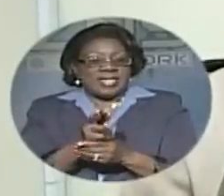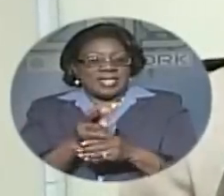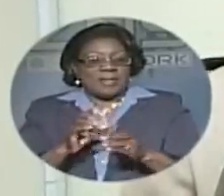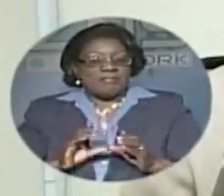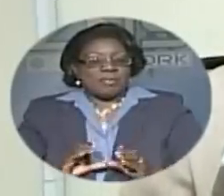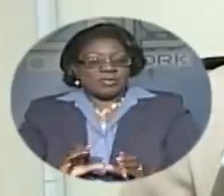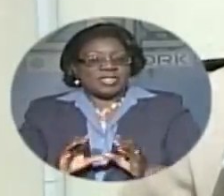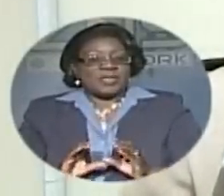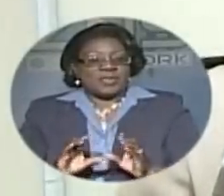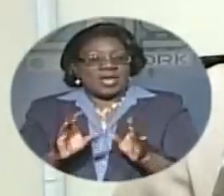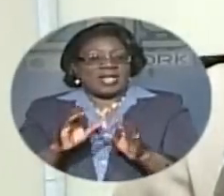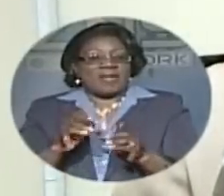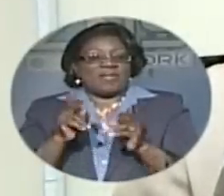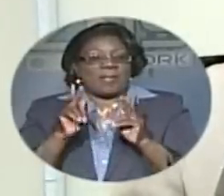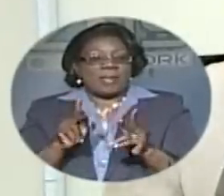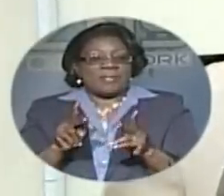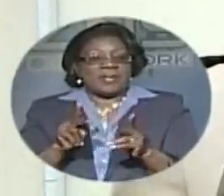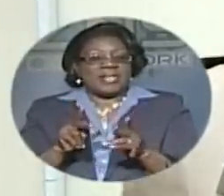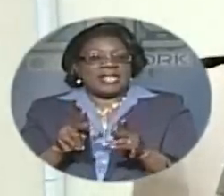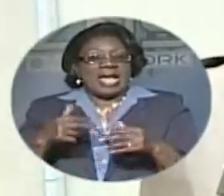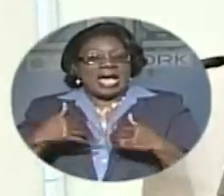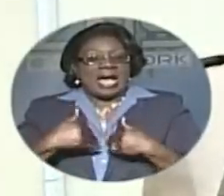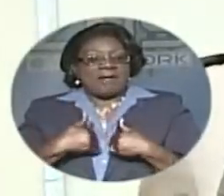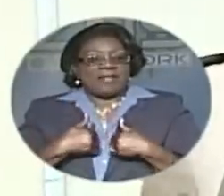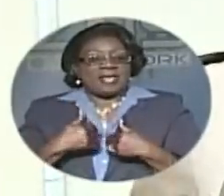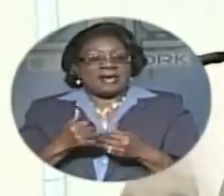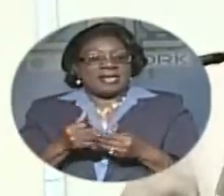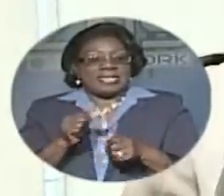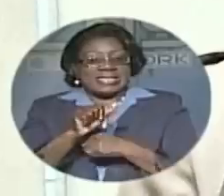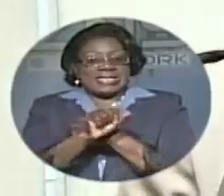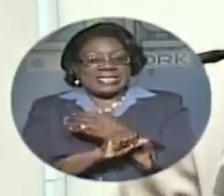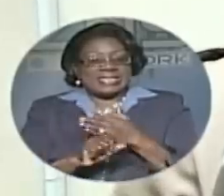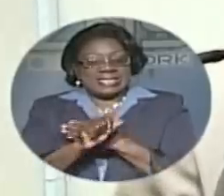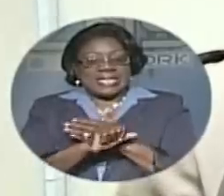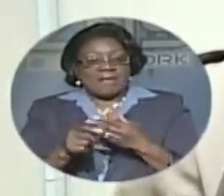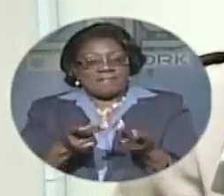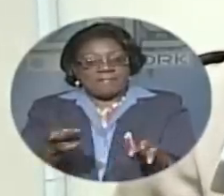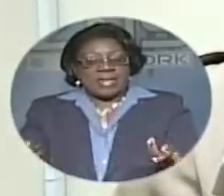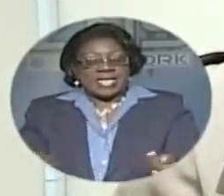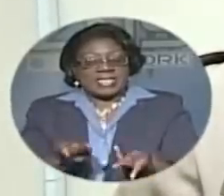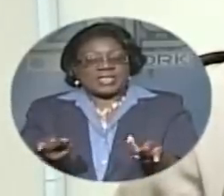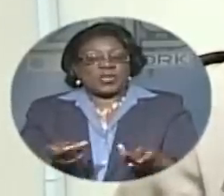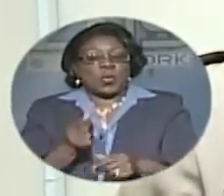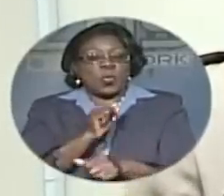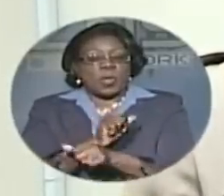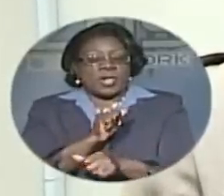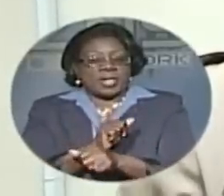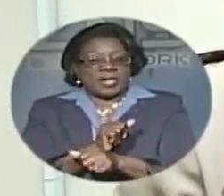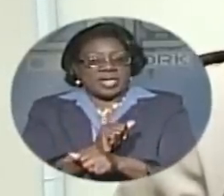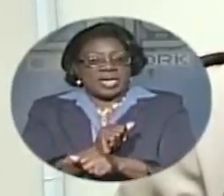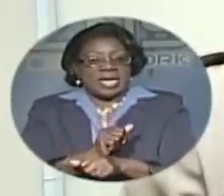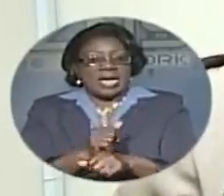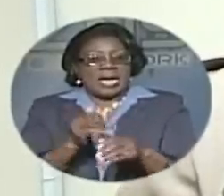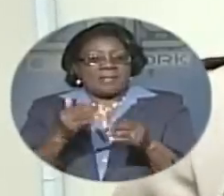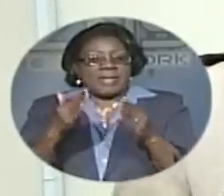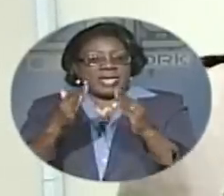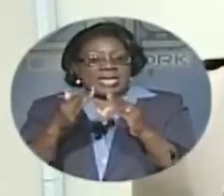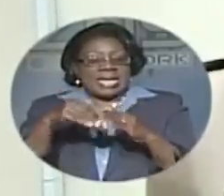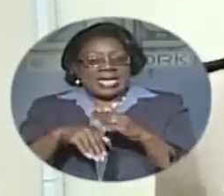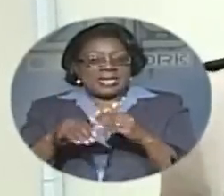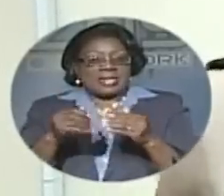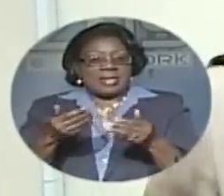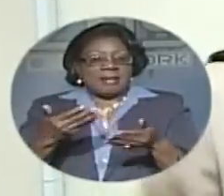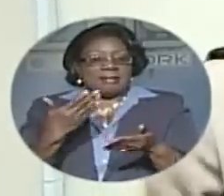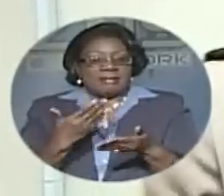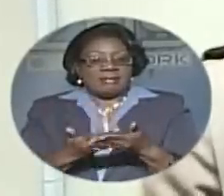boosted the morale for our people in terms of having a safe place to work, actually work, and being housed properly, you